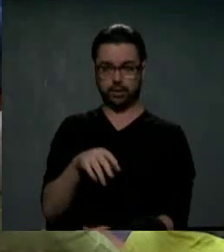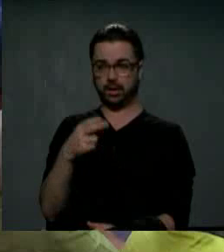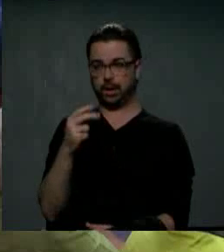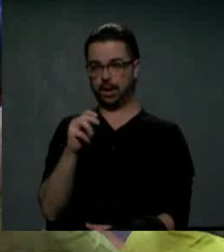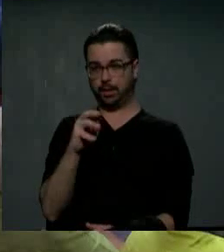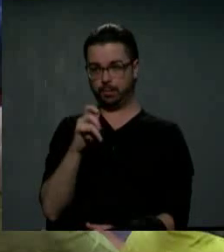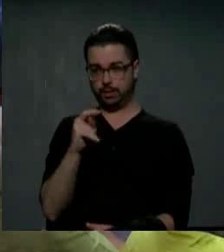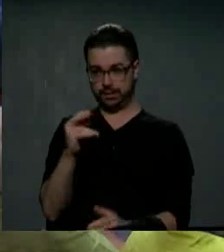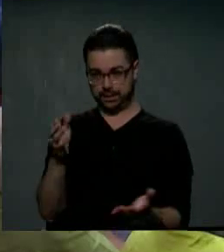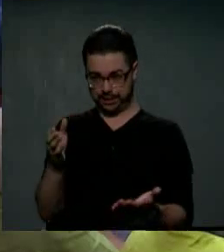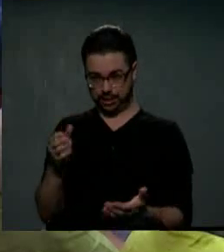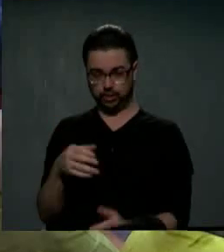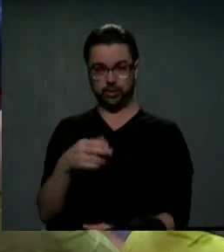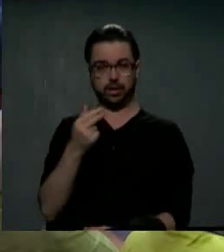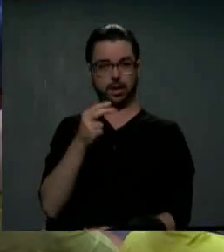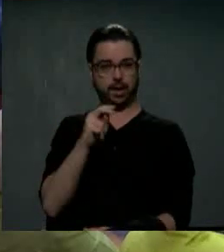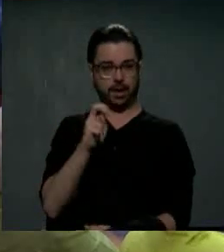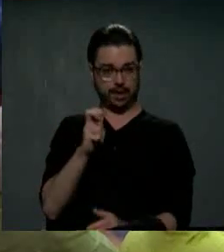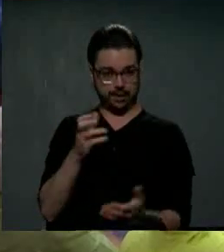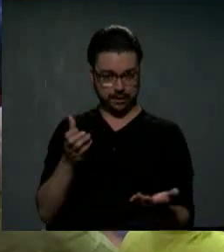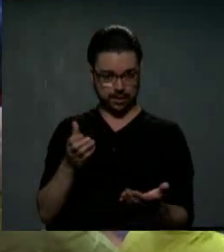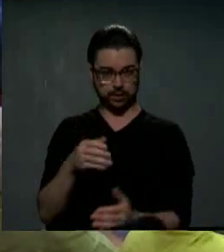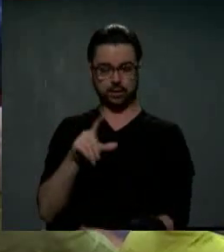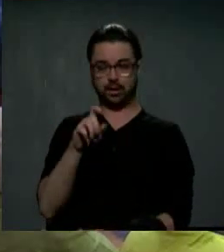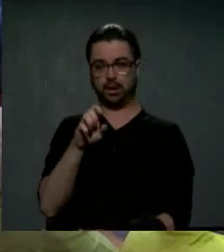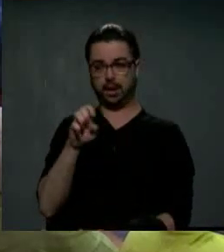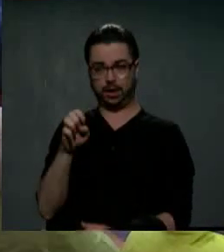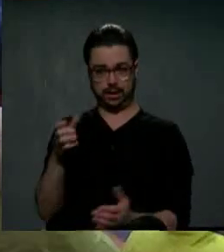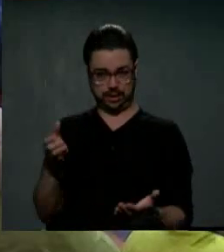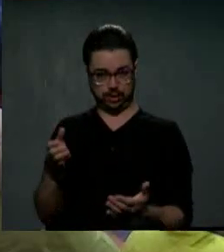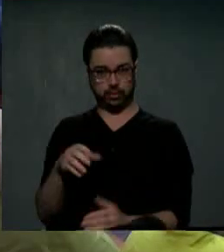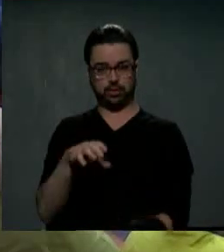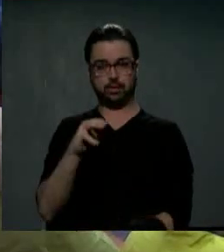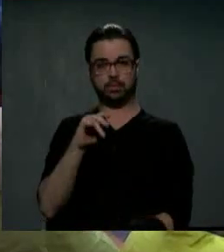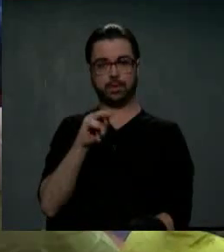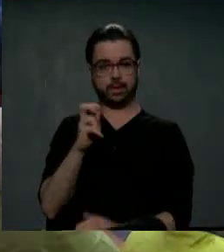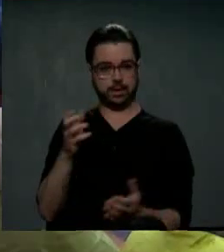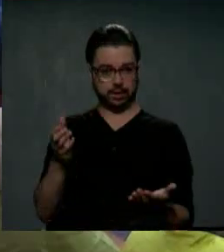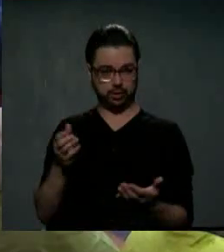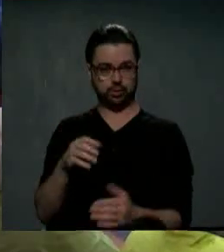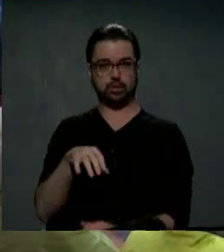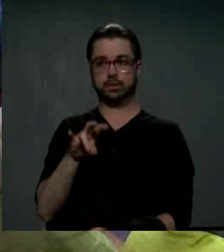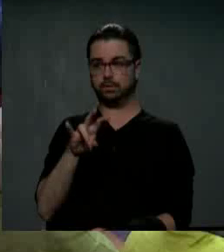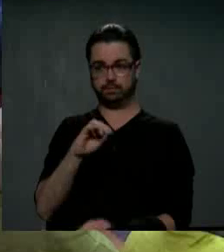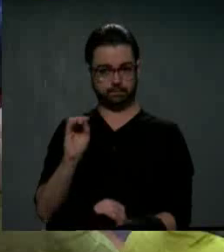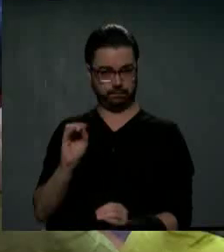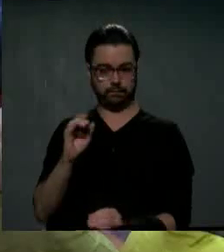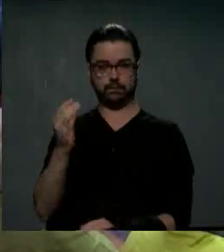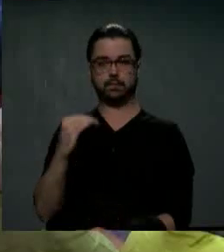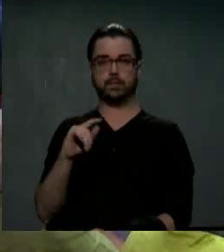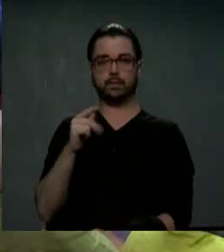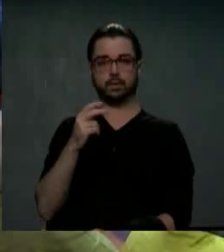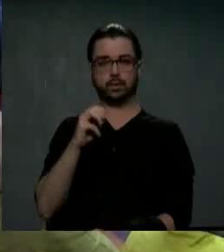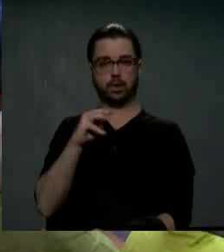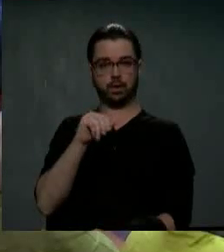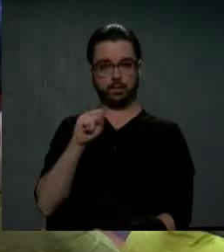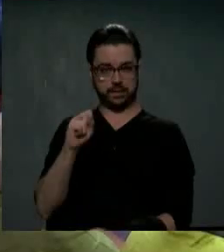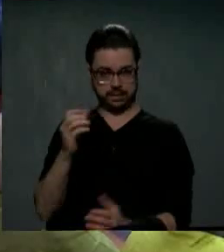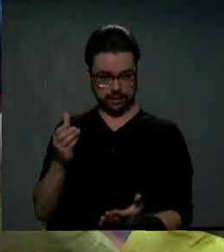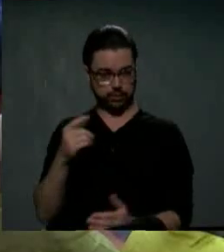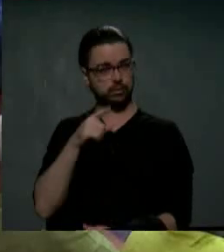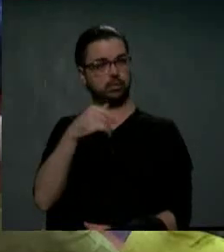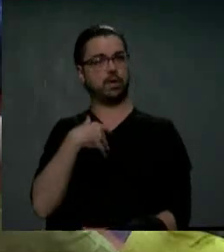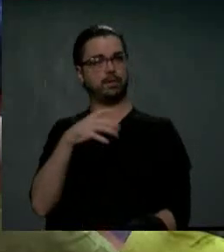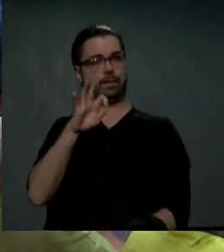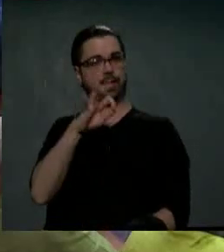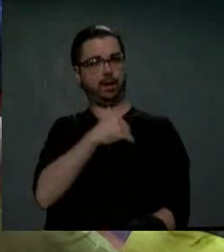Commissioner Latour. Leahy. Here. Commissioner May. Here. Commissioner Stebbins. Commissioner Thomas. Here. You have 9 members